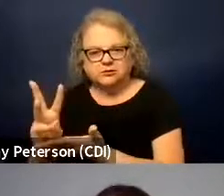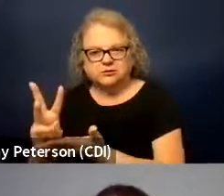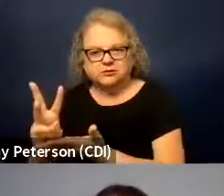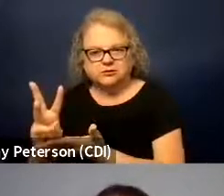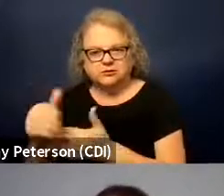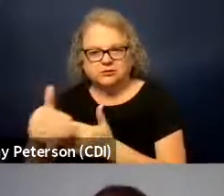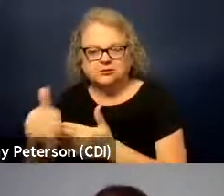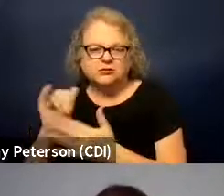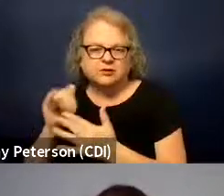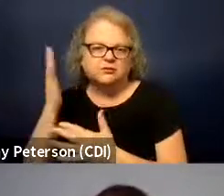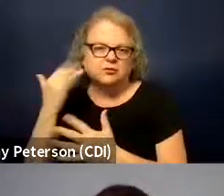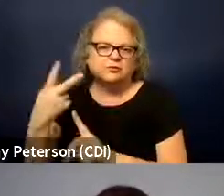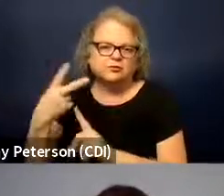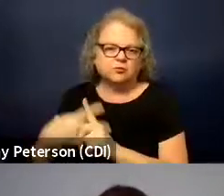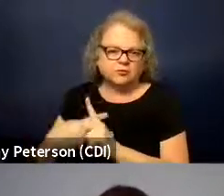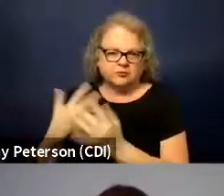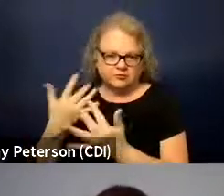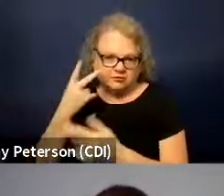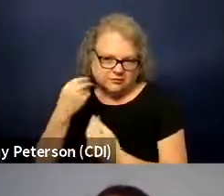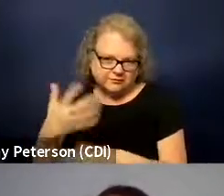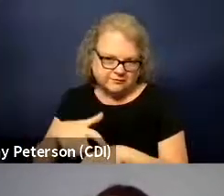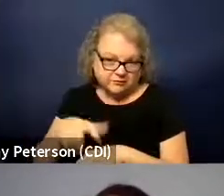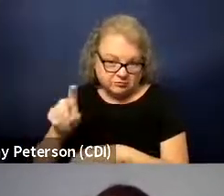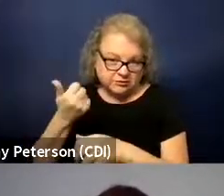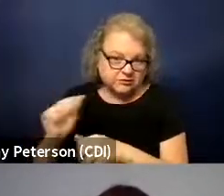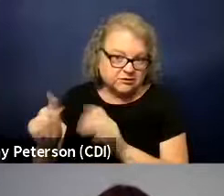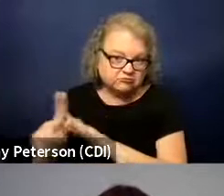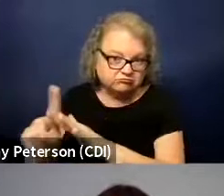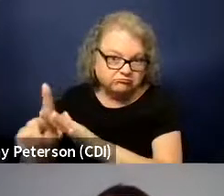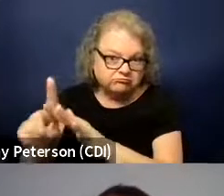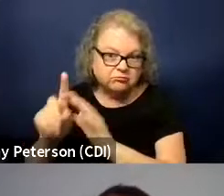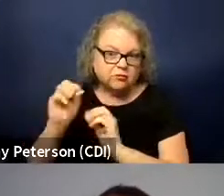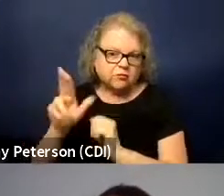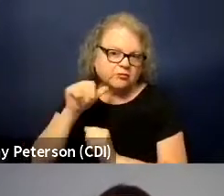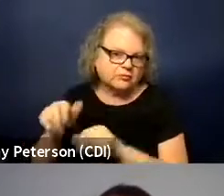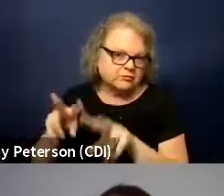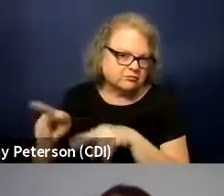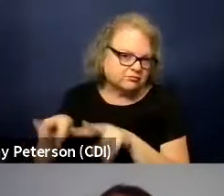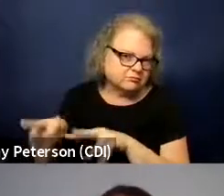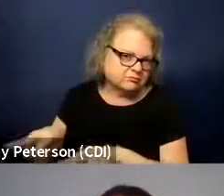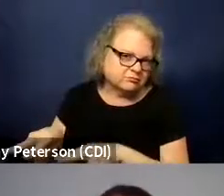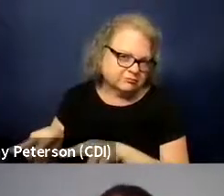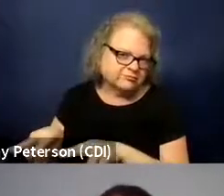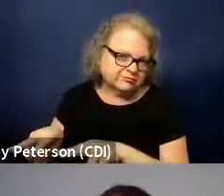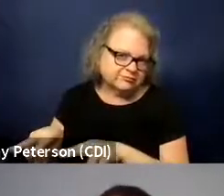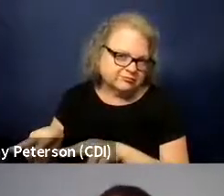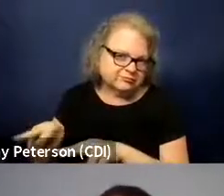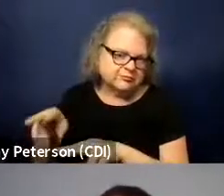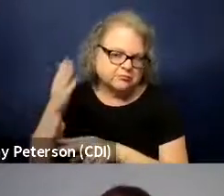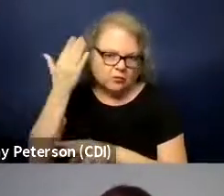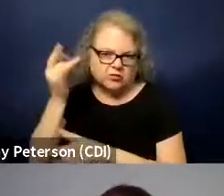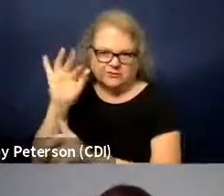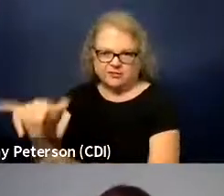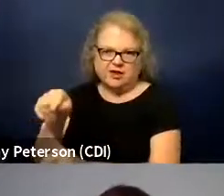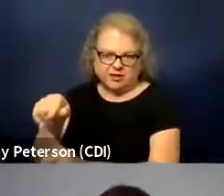our more than 100 years of experience with other vaccines. Side effects, if they're going to occur,